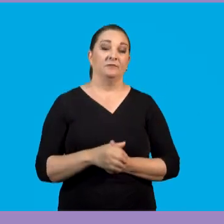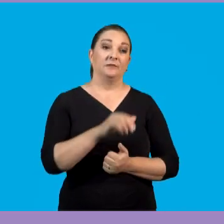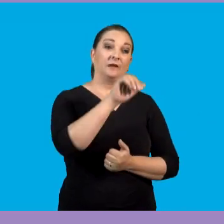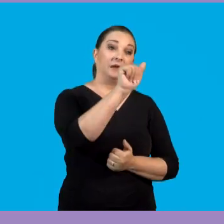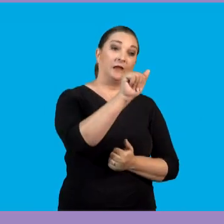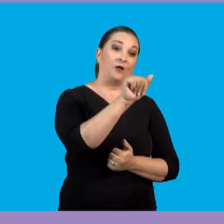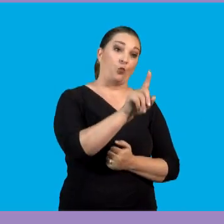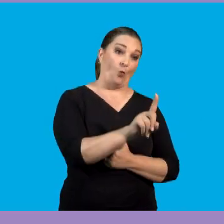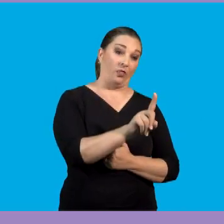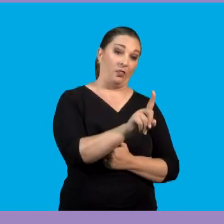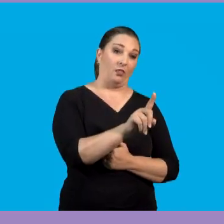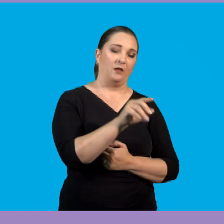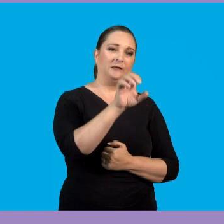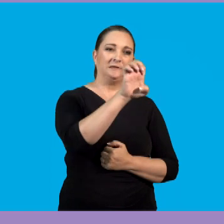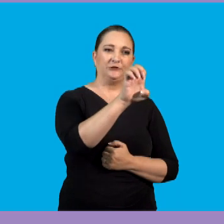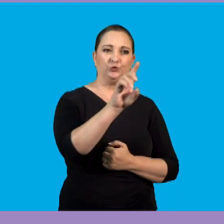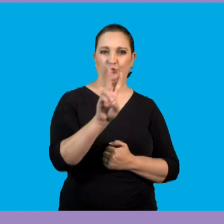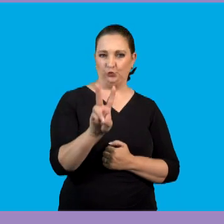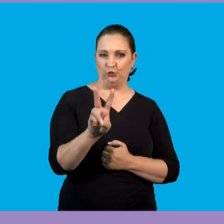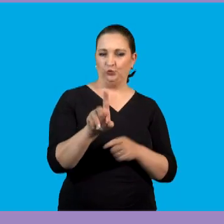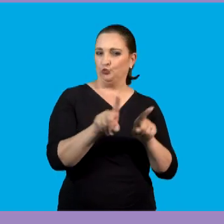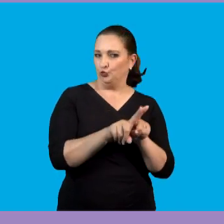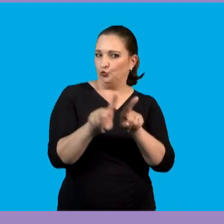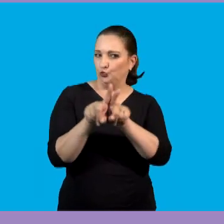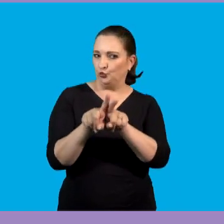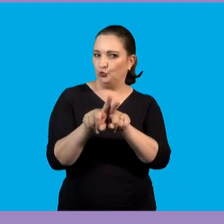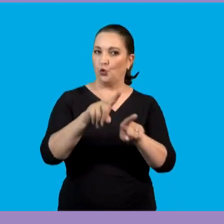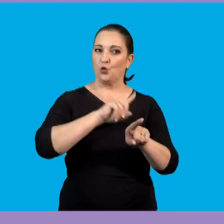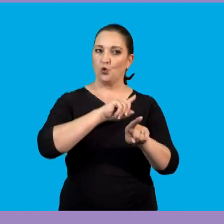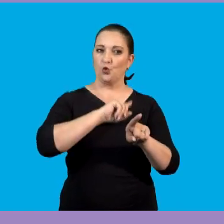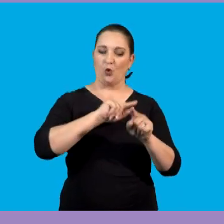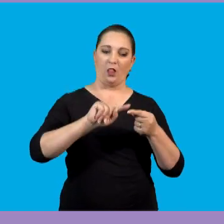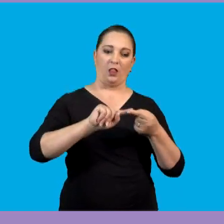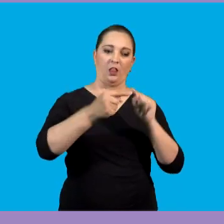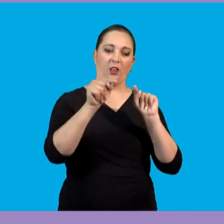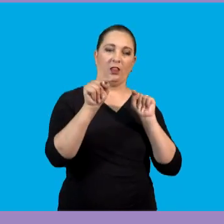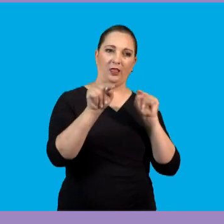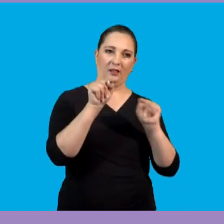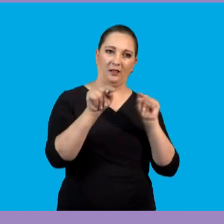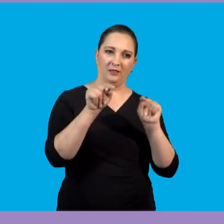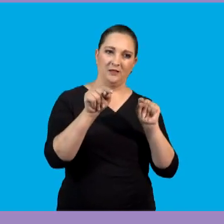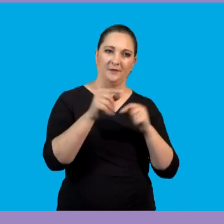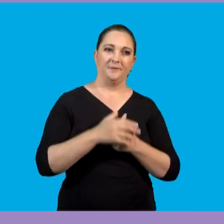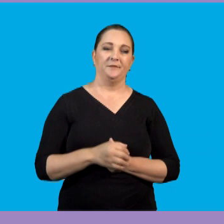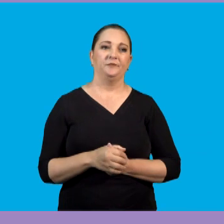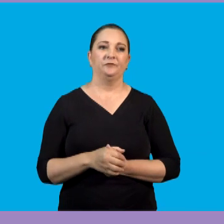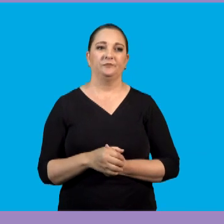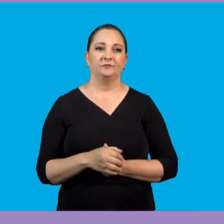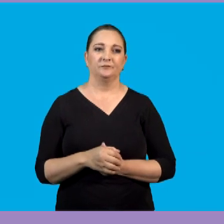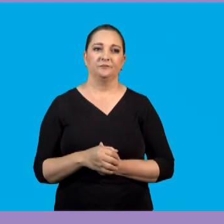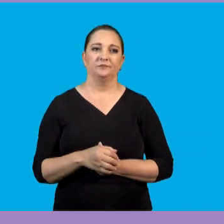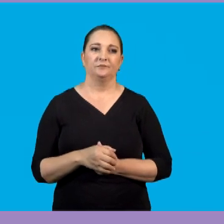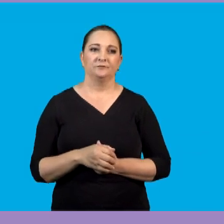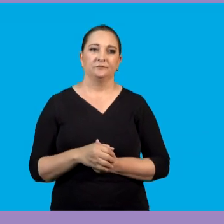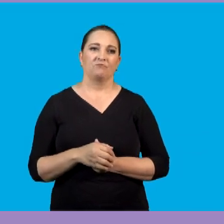to E2, and the reason why we are saying that is because they are vertically opposite angles. Now